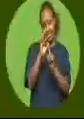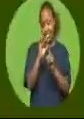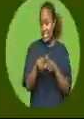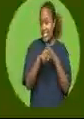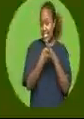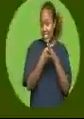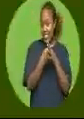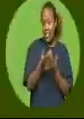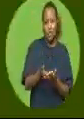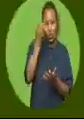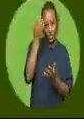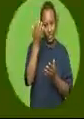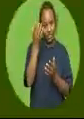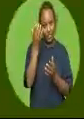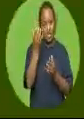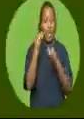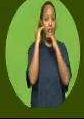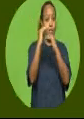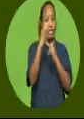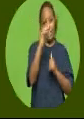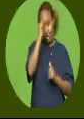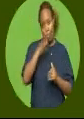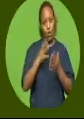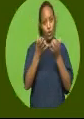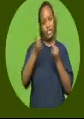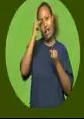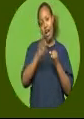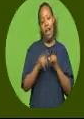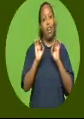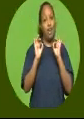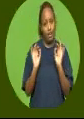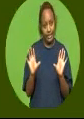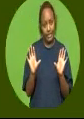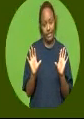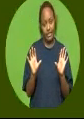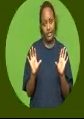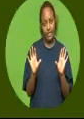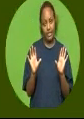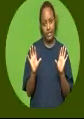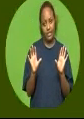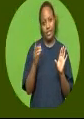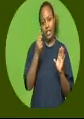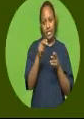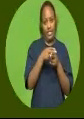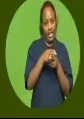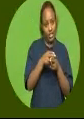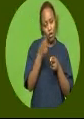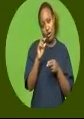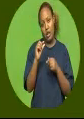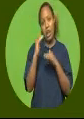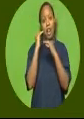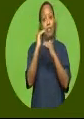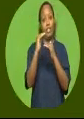Since resources are limited and human wants are unlimited, the scarce or